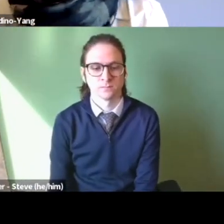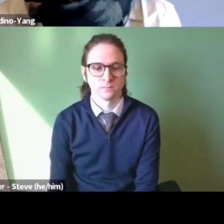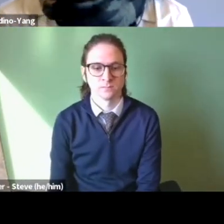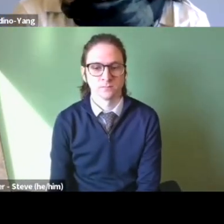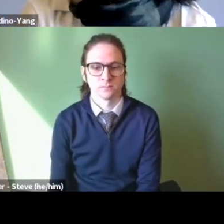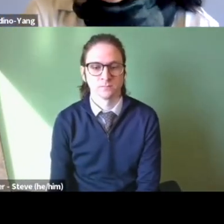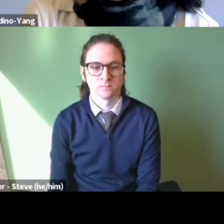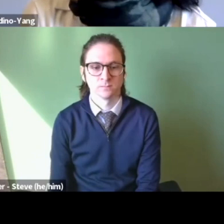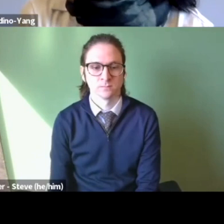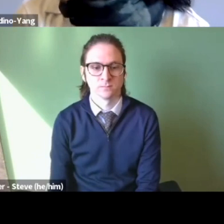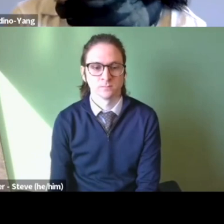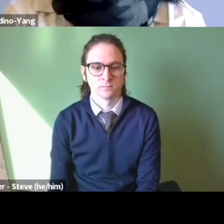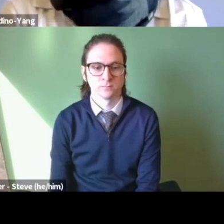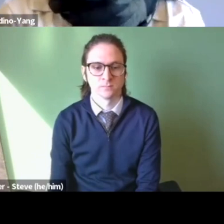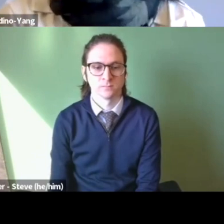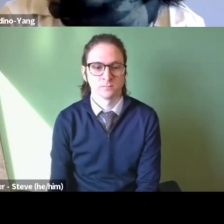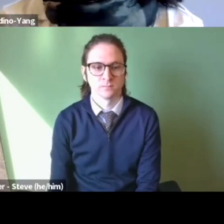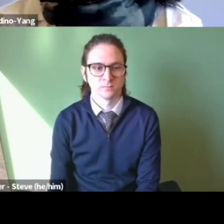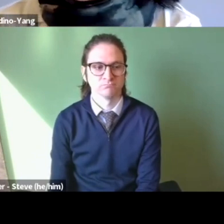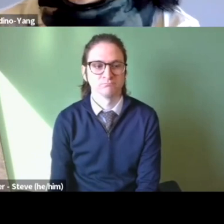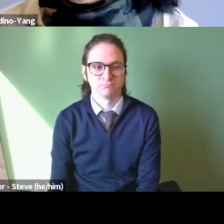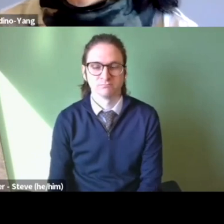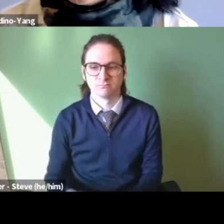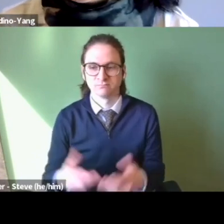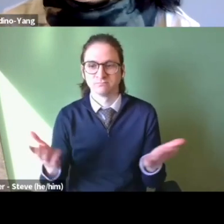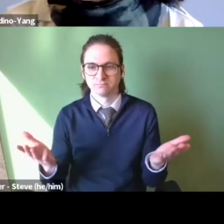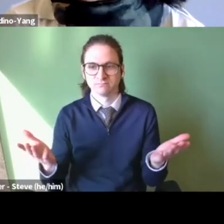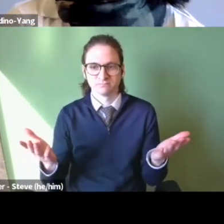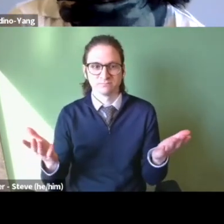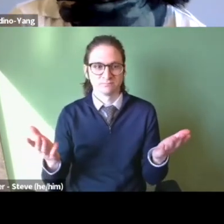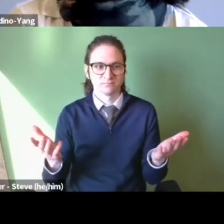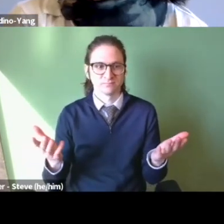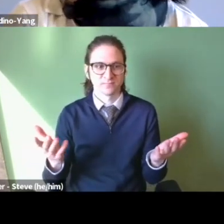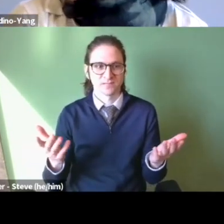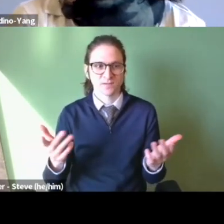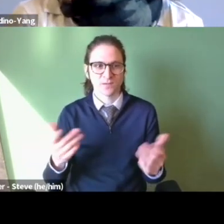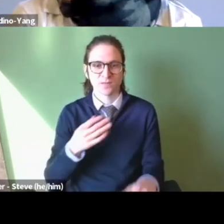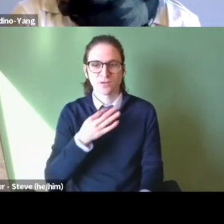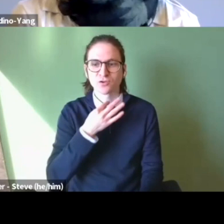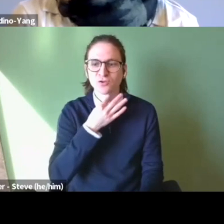Right? So it's not true that being curious makes you a scientist. You actually have to learn a lot of